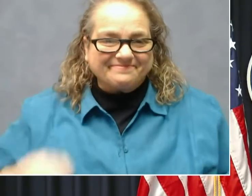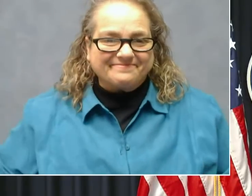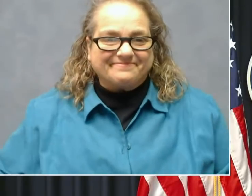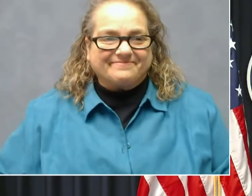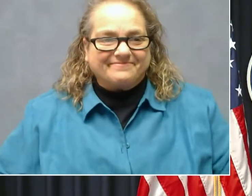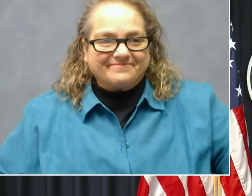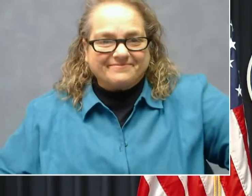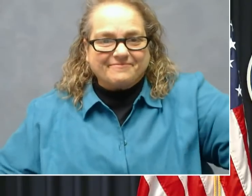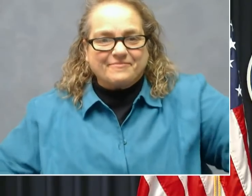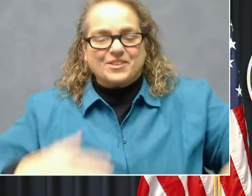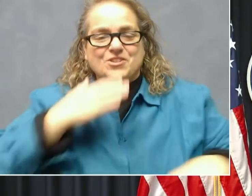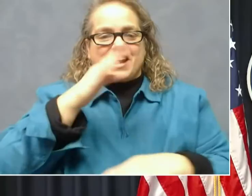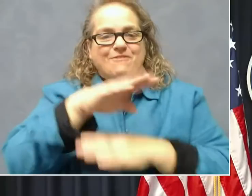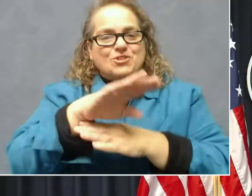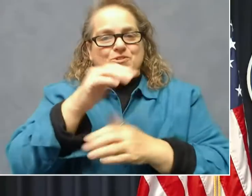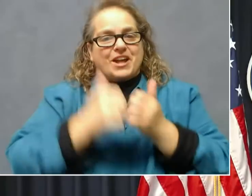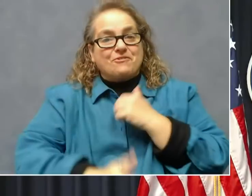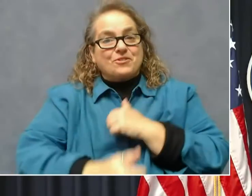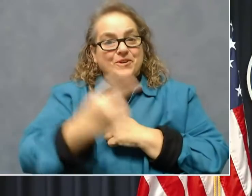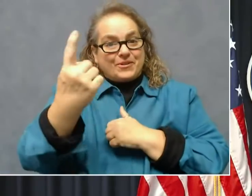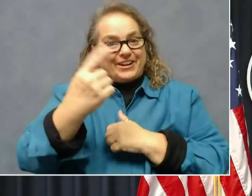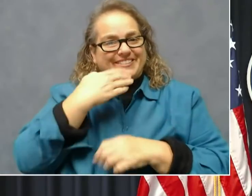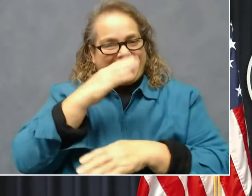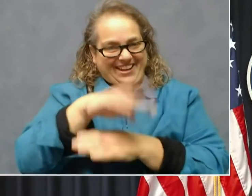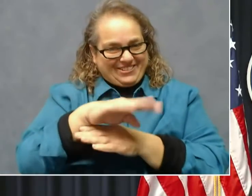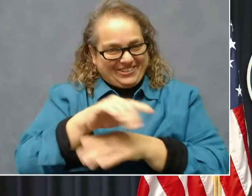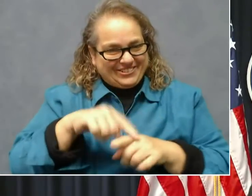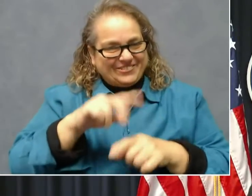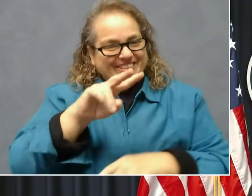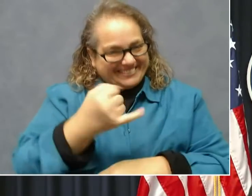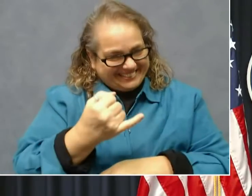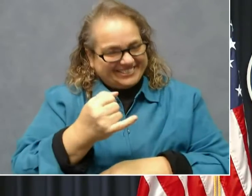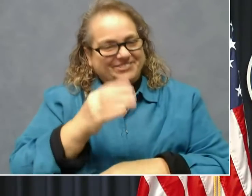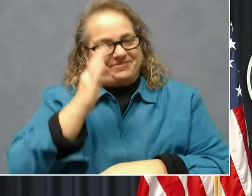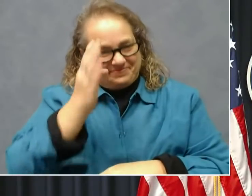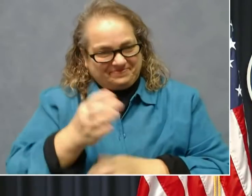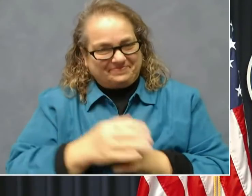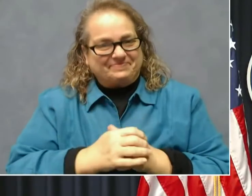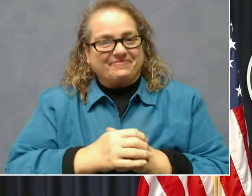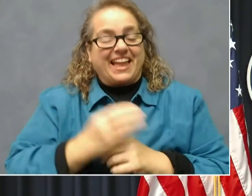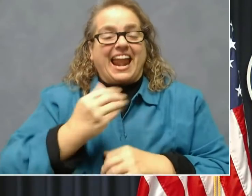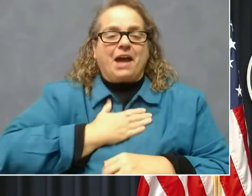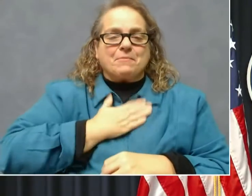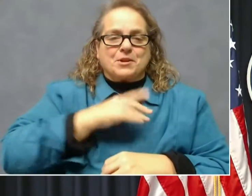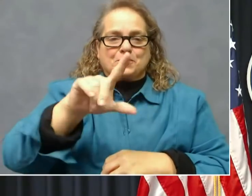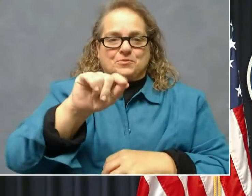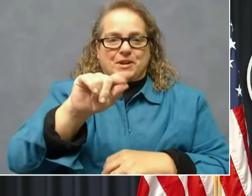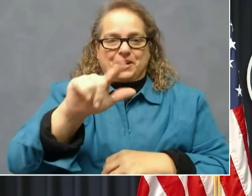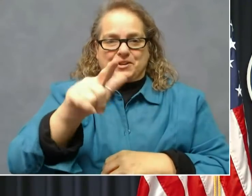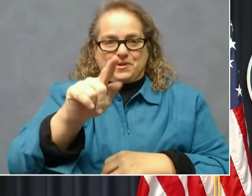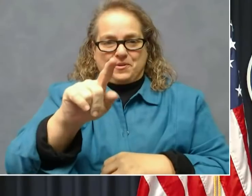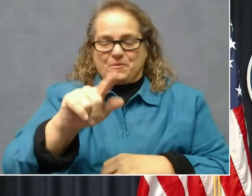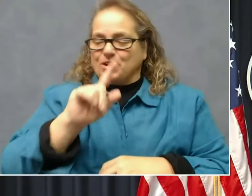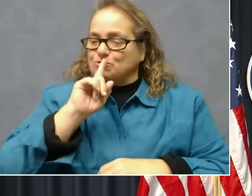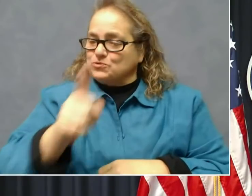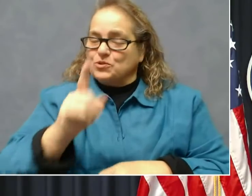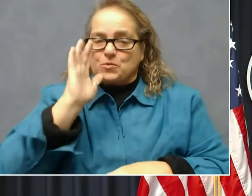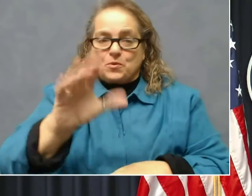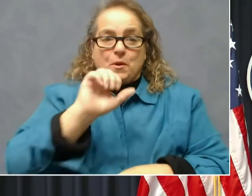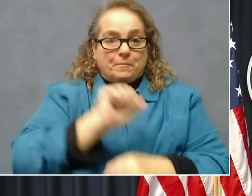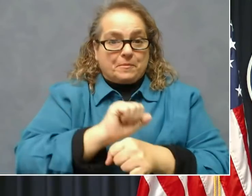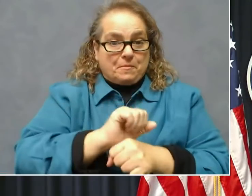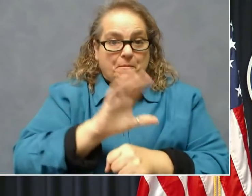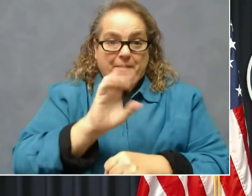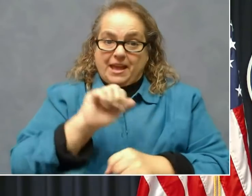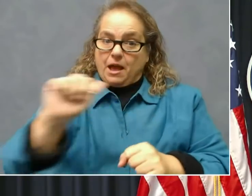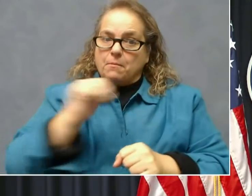Good afternoon, everybody. Good afternoon, Virginia. Happy 2021. This is certainly going to be a better year